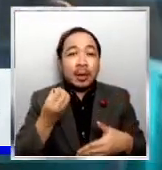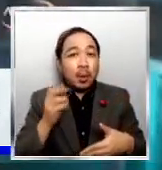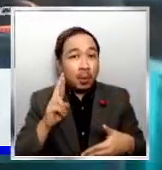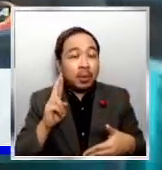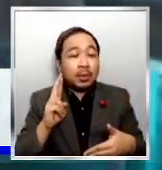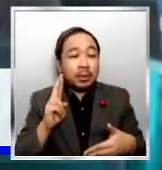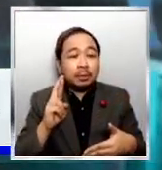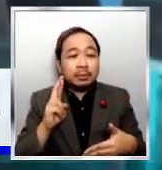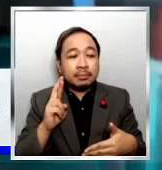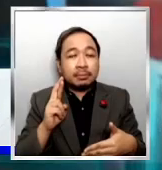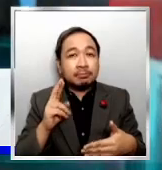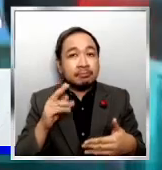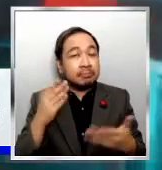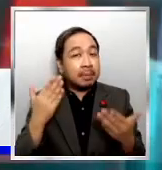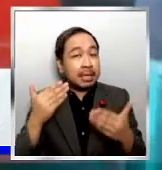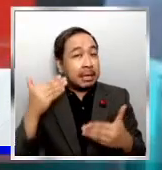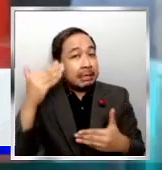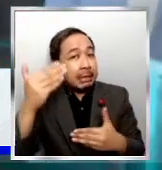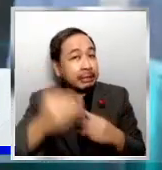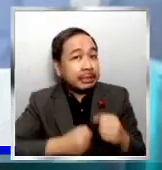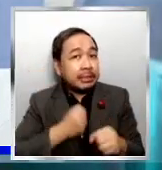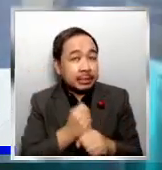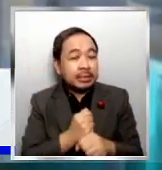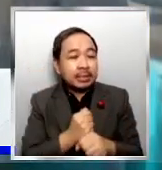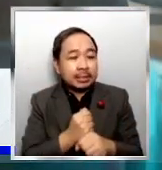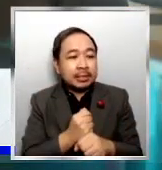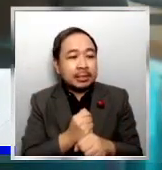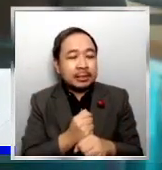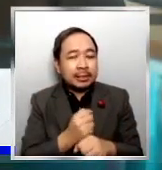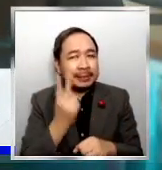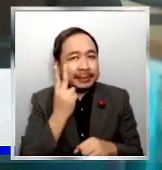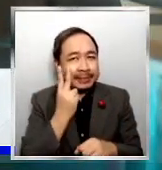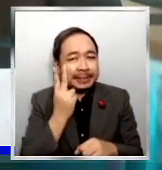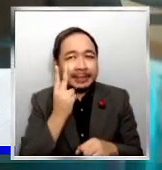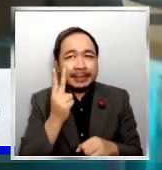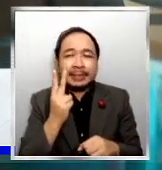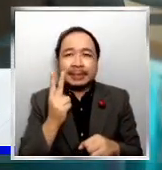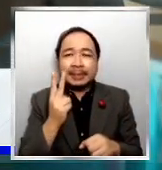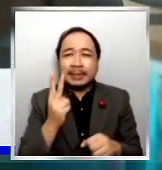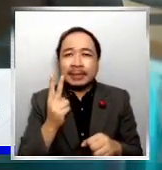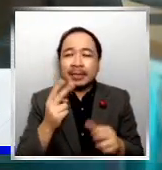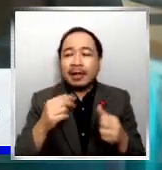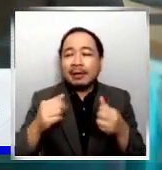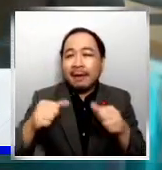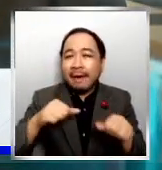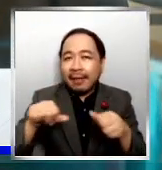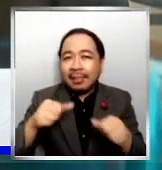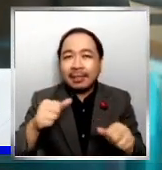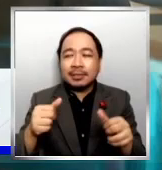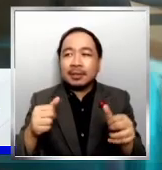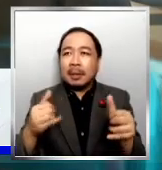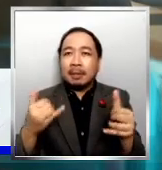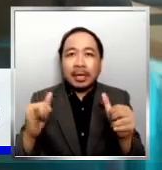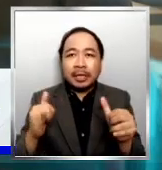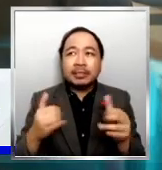coming next year, we'll see players and athletes live.